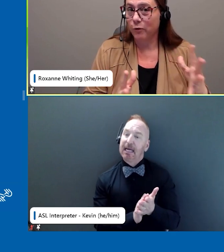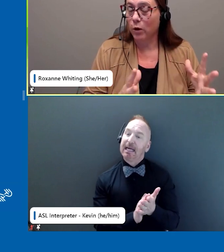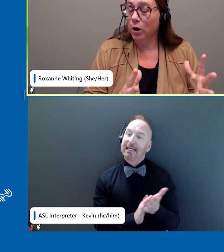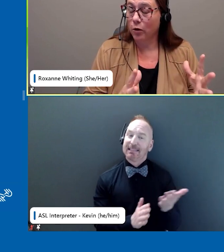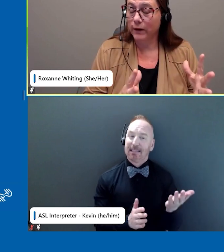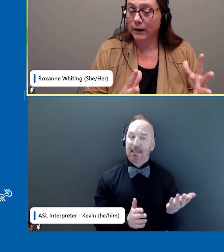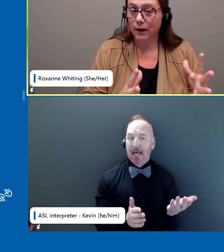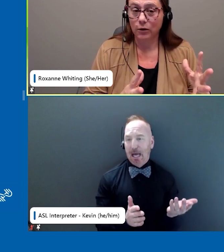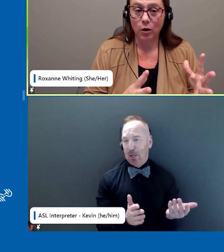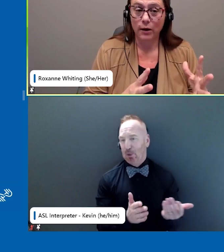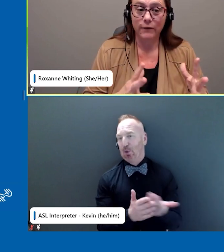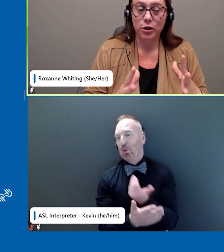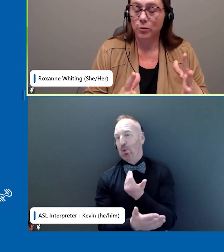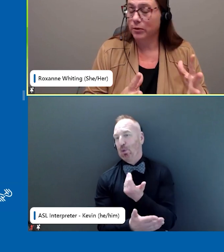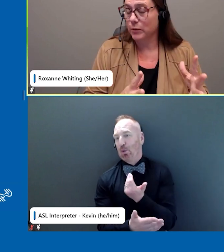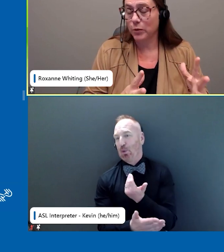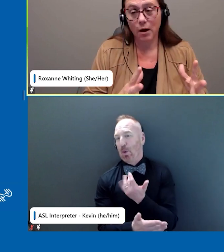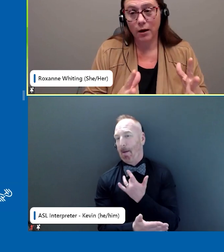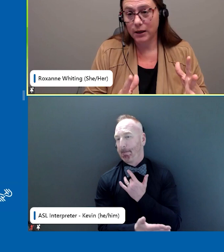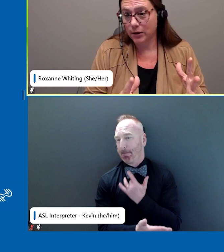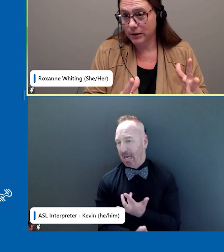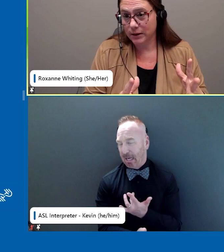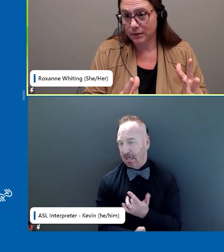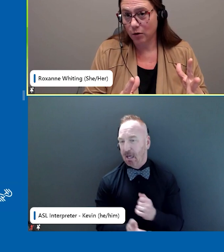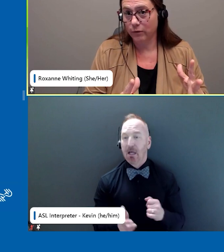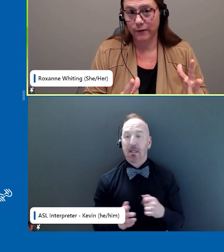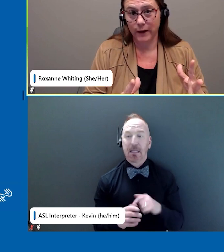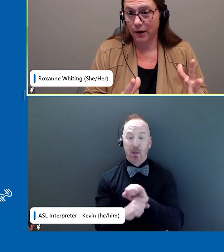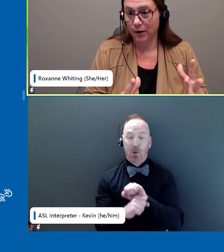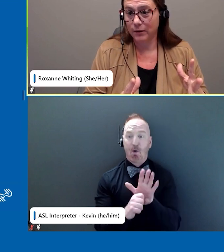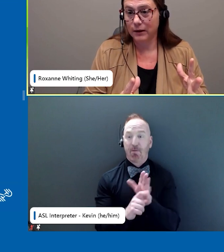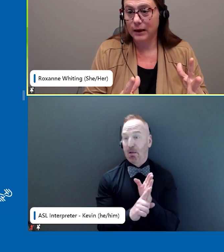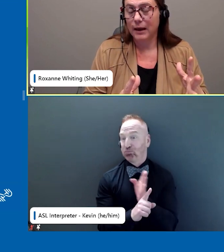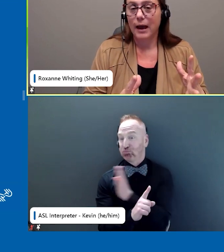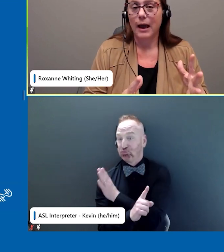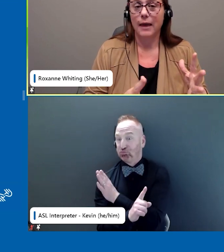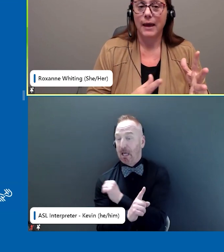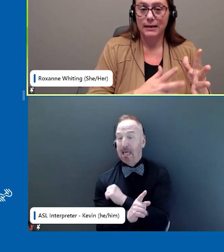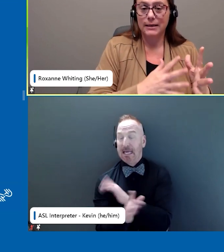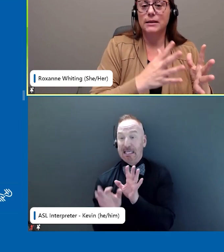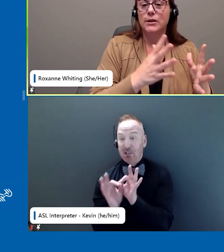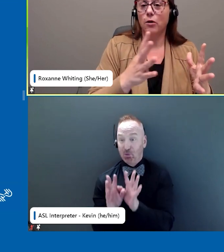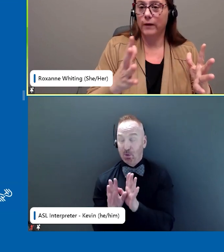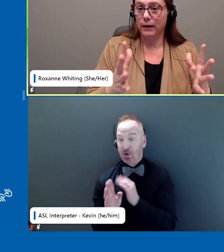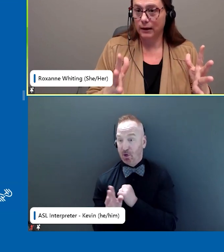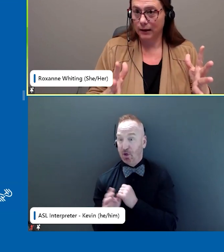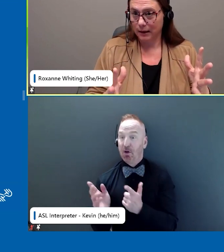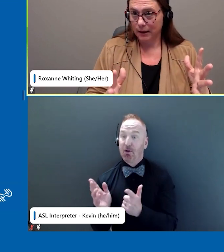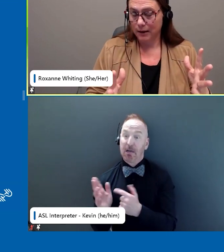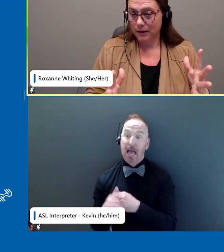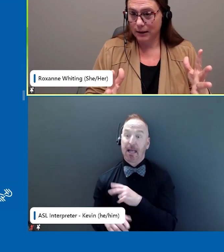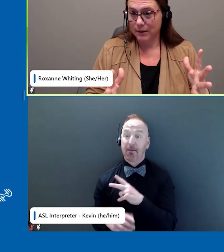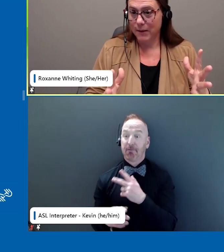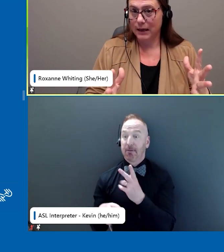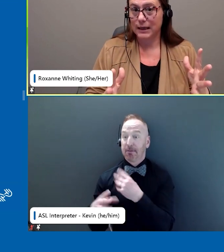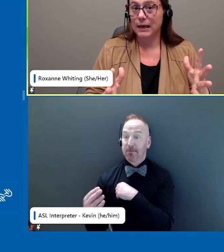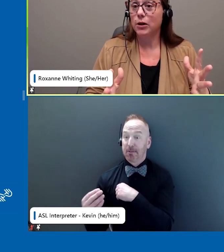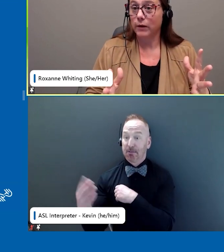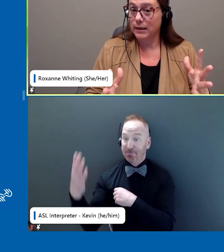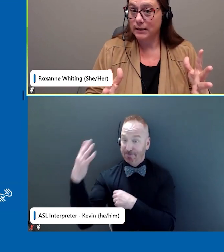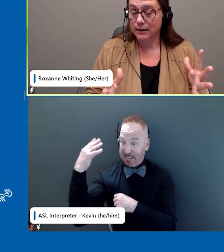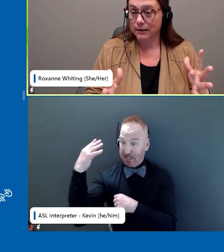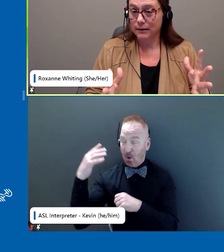consider before COVID, a lot of interpreters were not used over video. And then since COVID, the